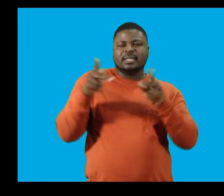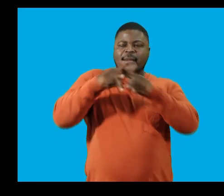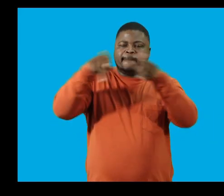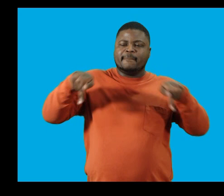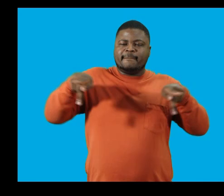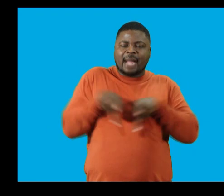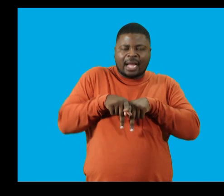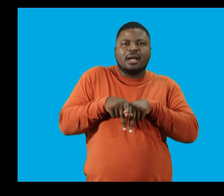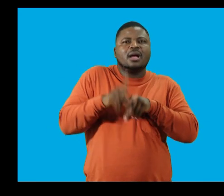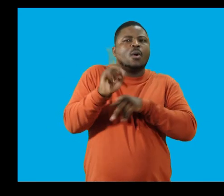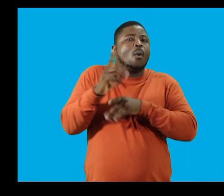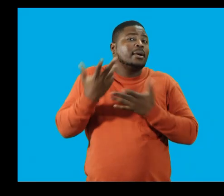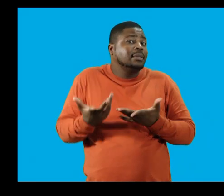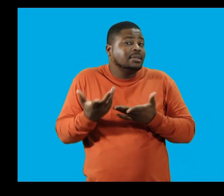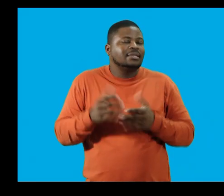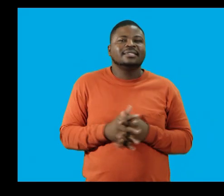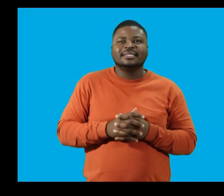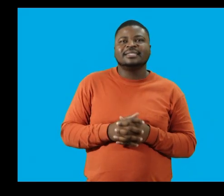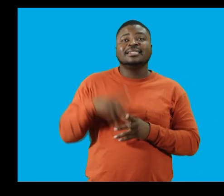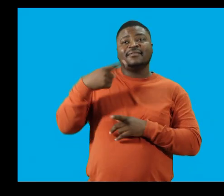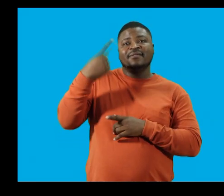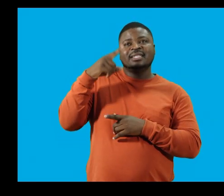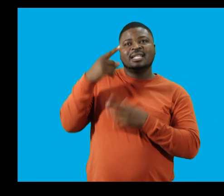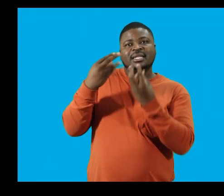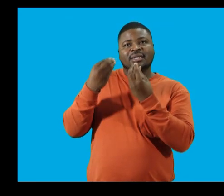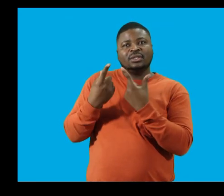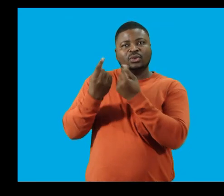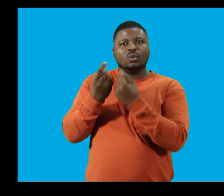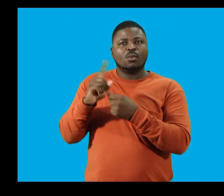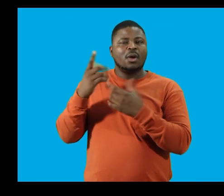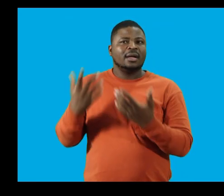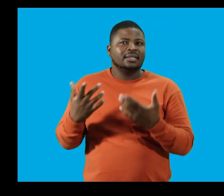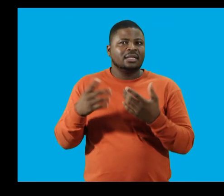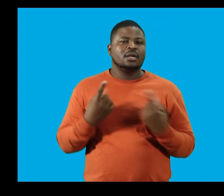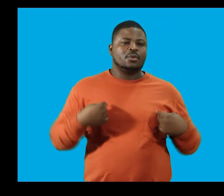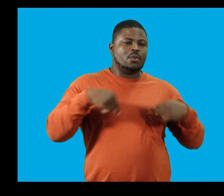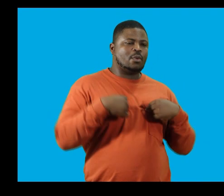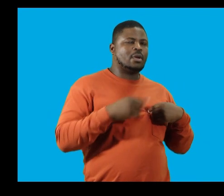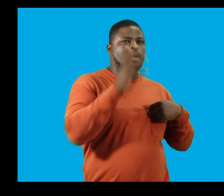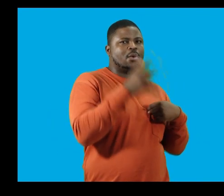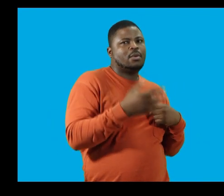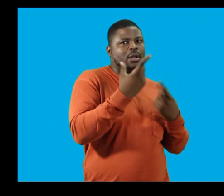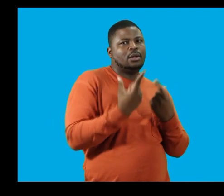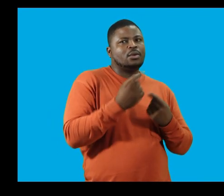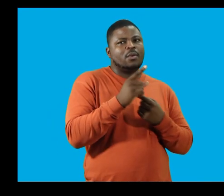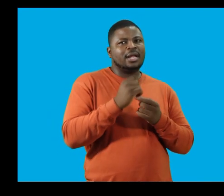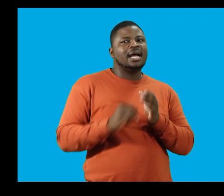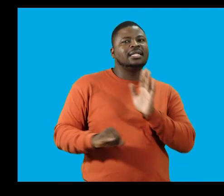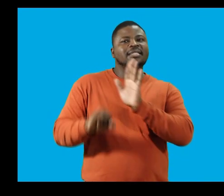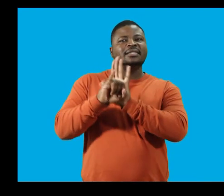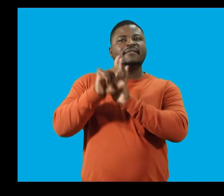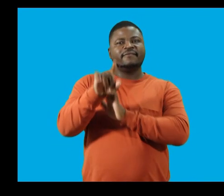next to the park? So now the first thing that you will do here is we will go